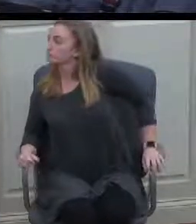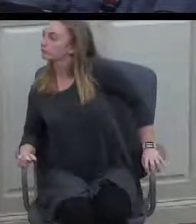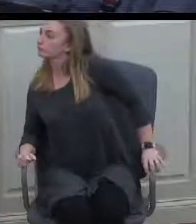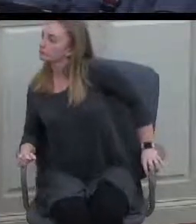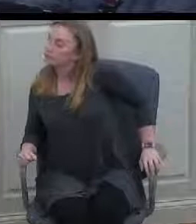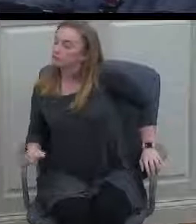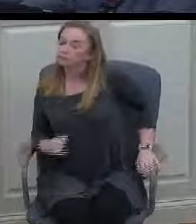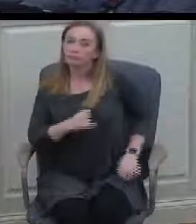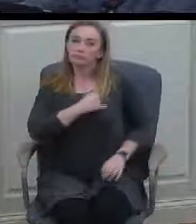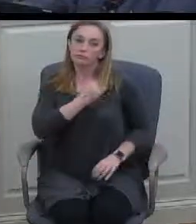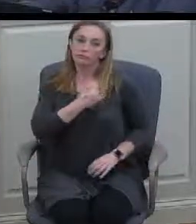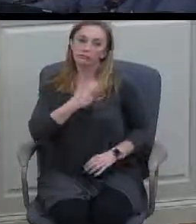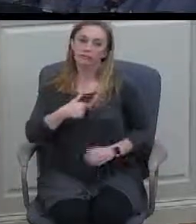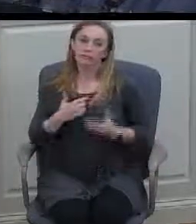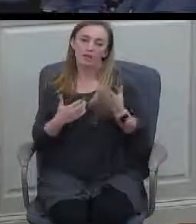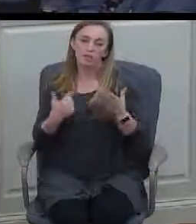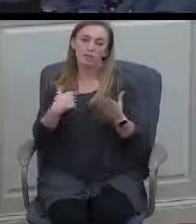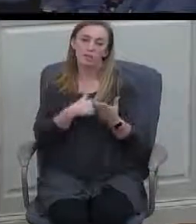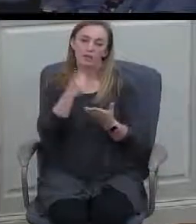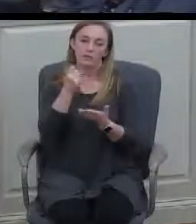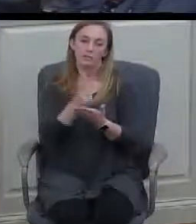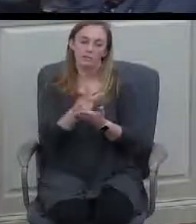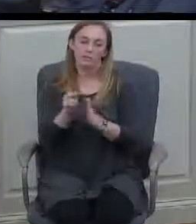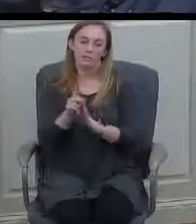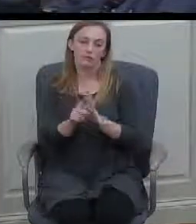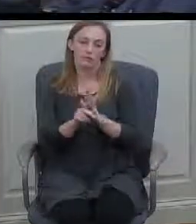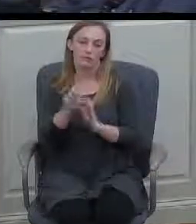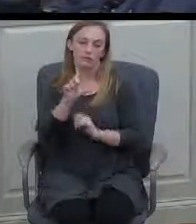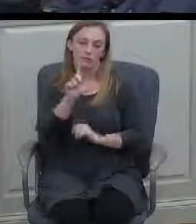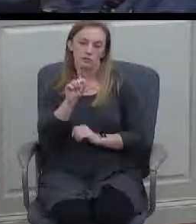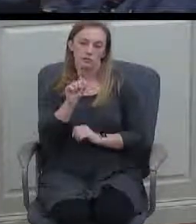I'll move to approve resolution